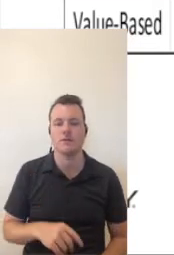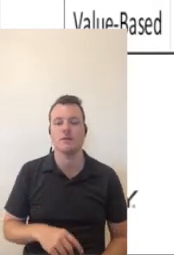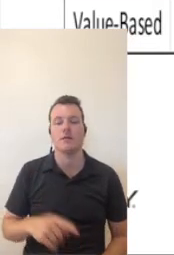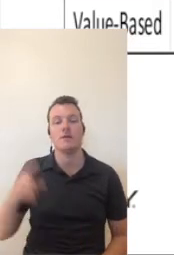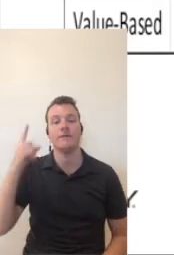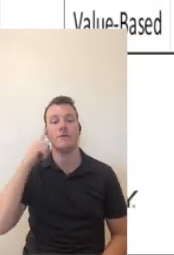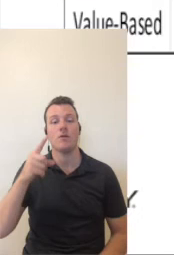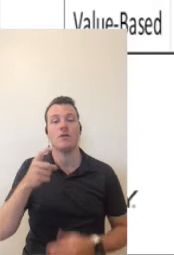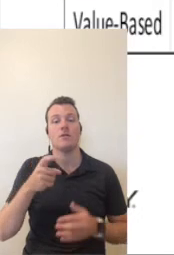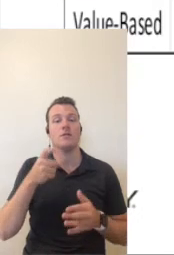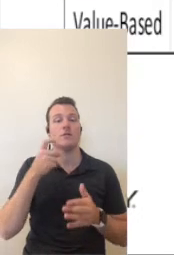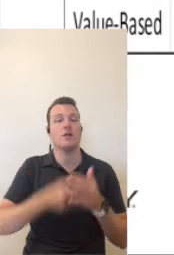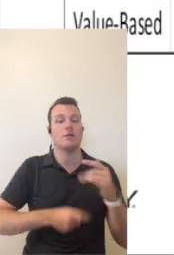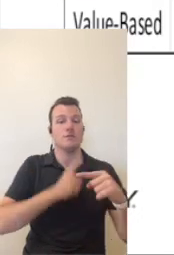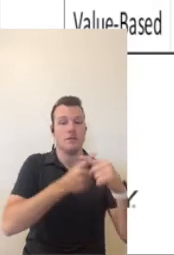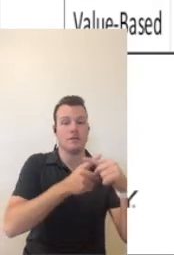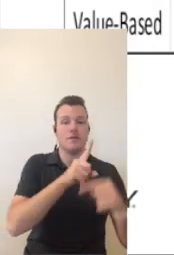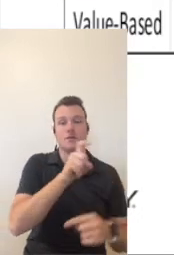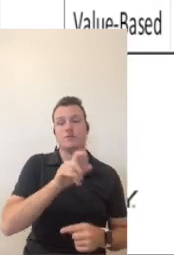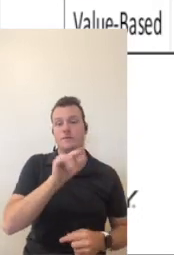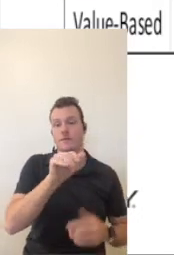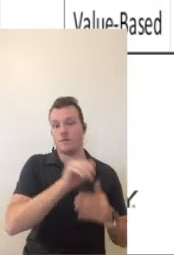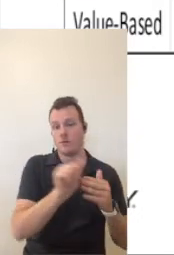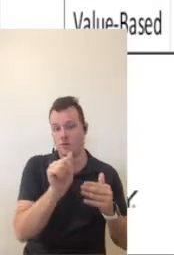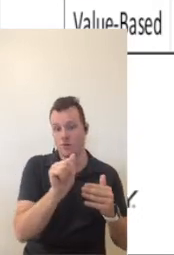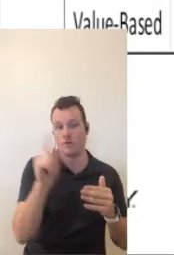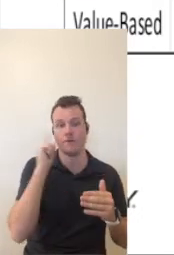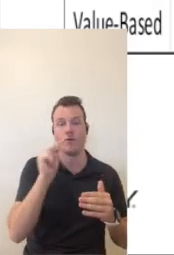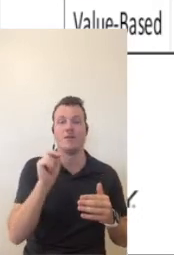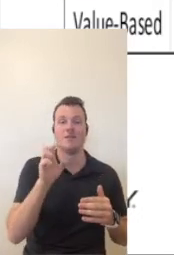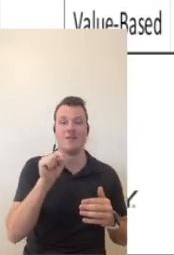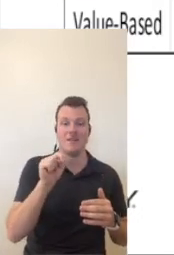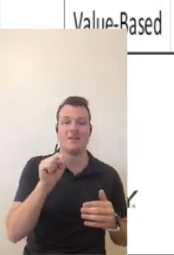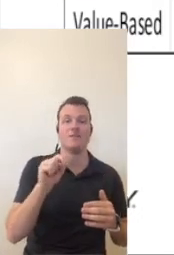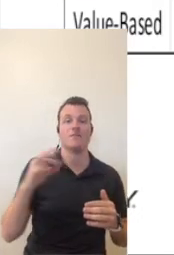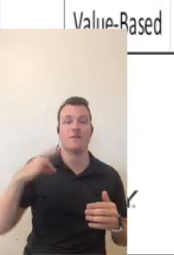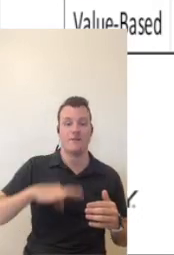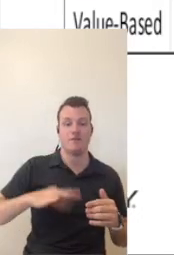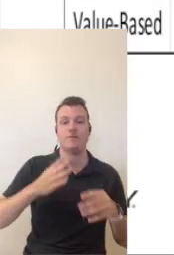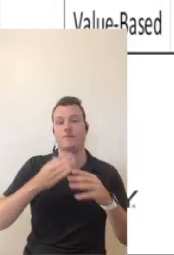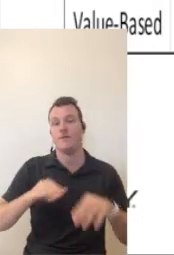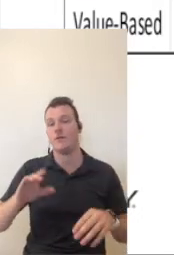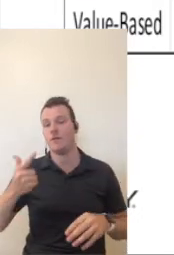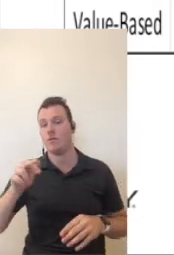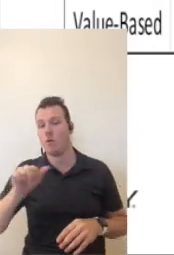rate, my conversion costs. So for the cost plus,